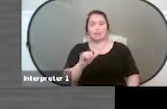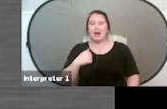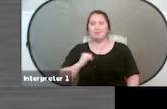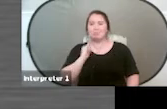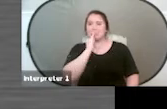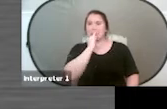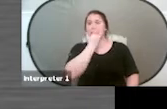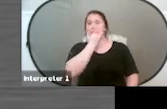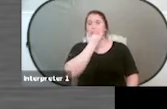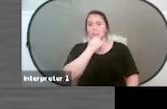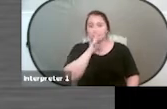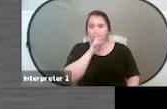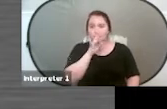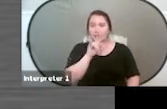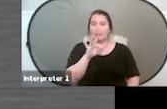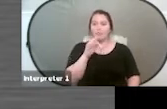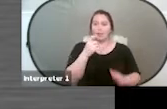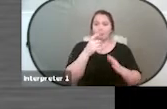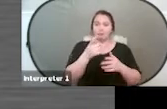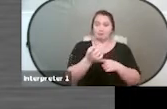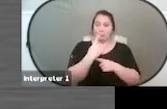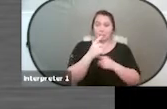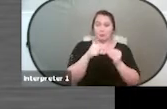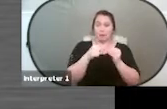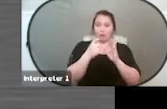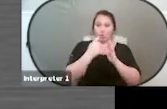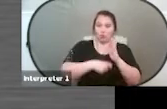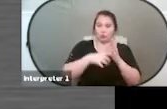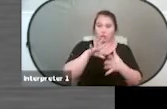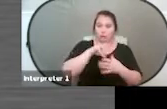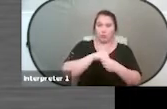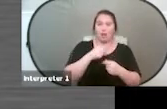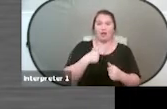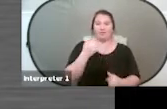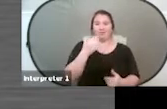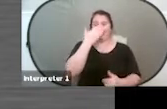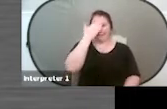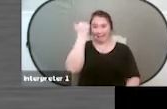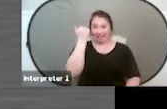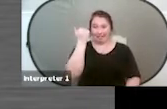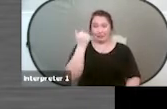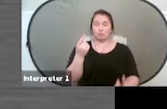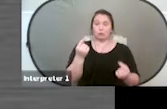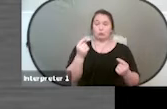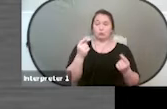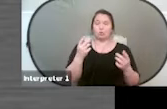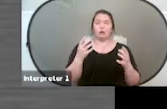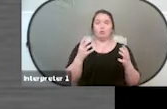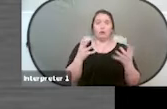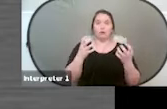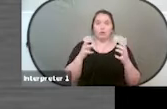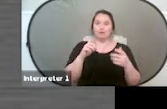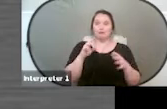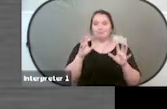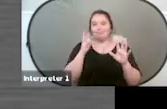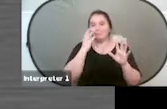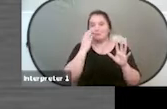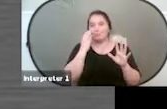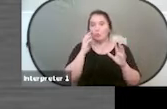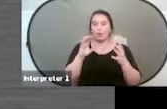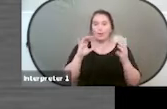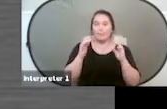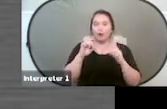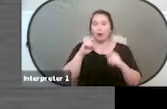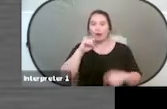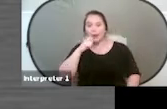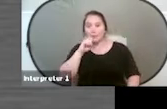had asked if site costs are included. I forgot that we removed them out of here so we could compare apples to apples here. And Gotcha. so Thanks,